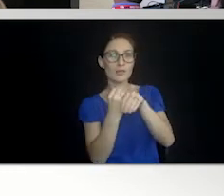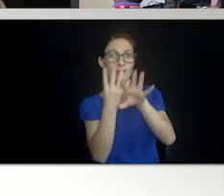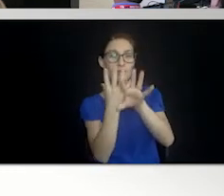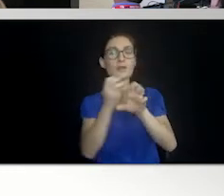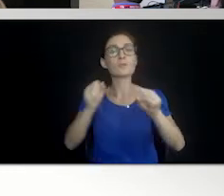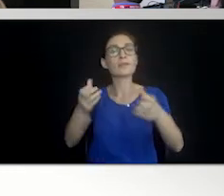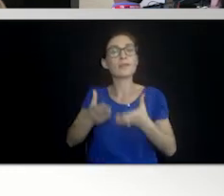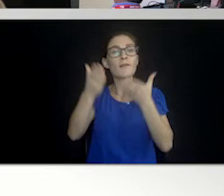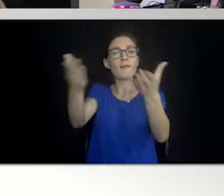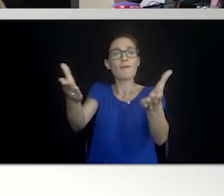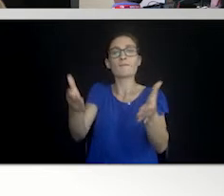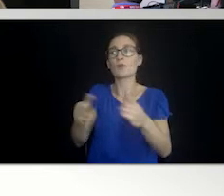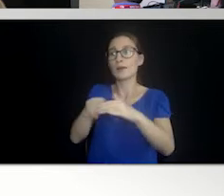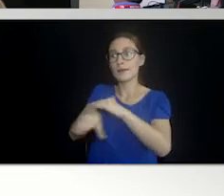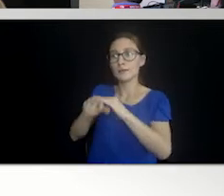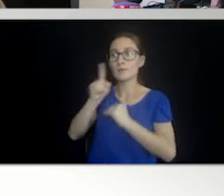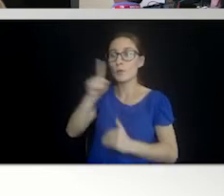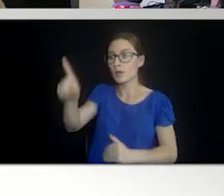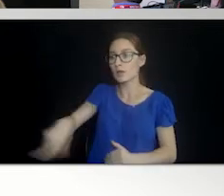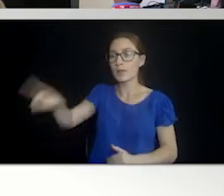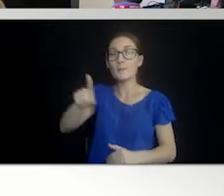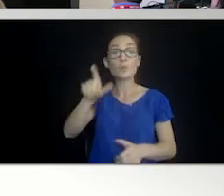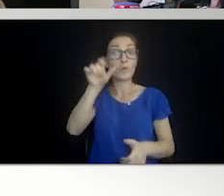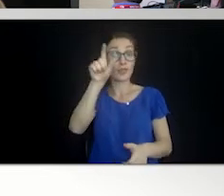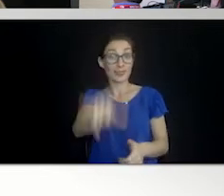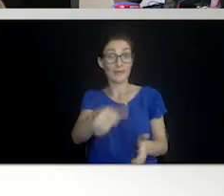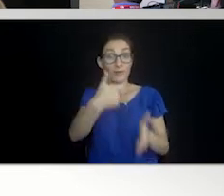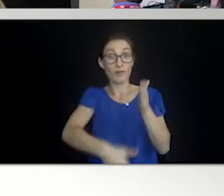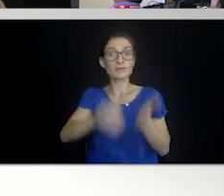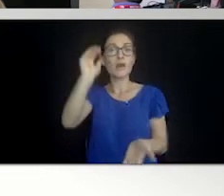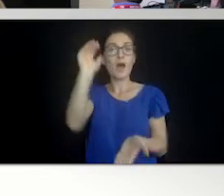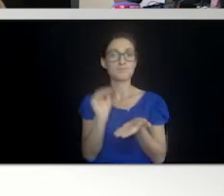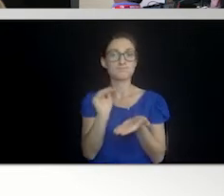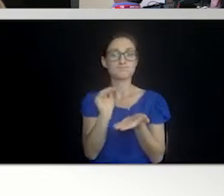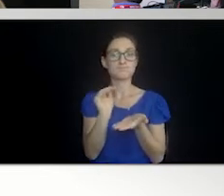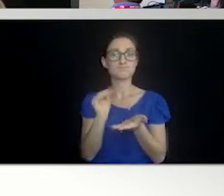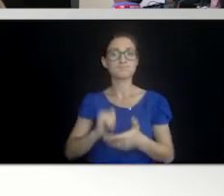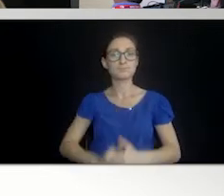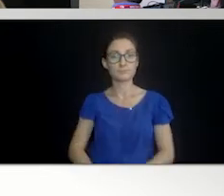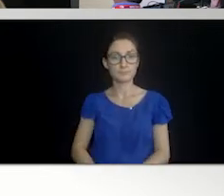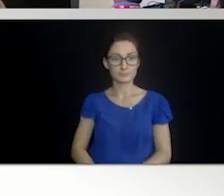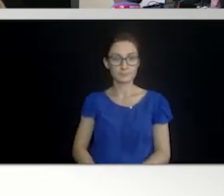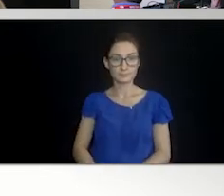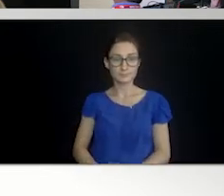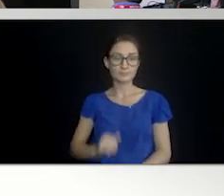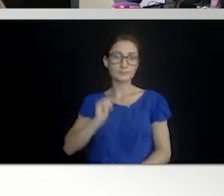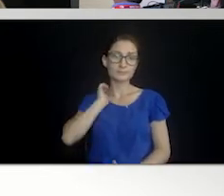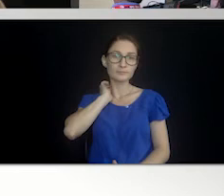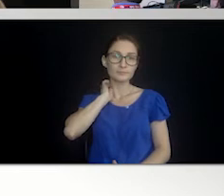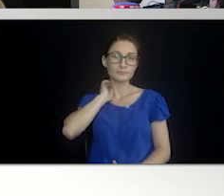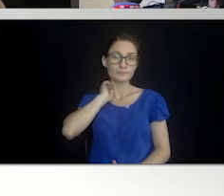to these individuals and basically democratize the information they have to share with our entire MyHana community.